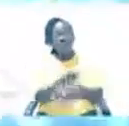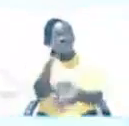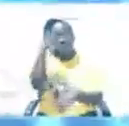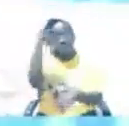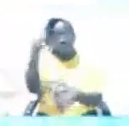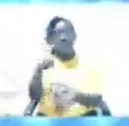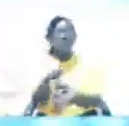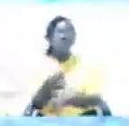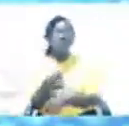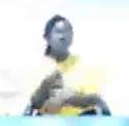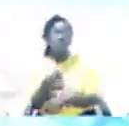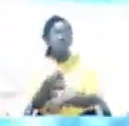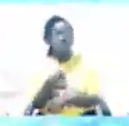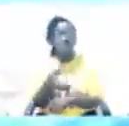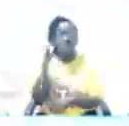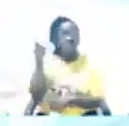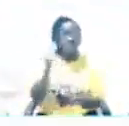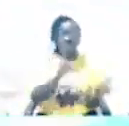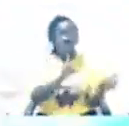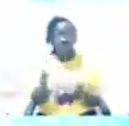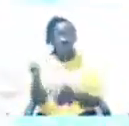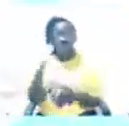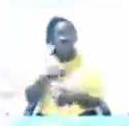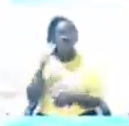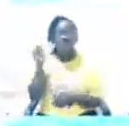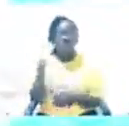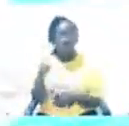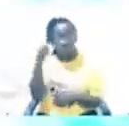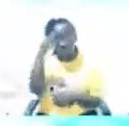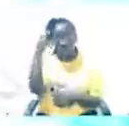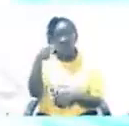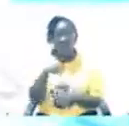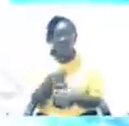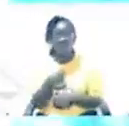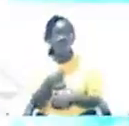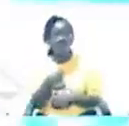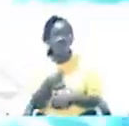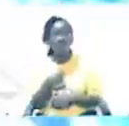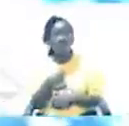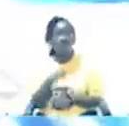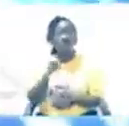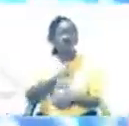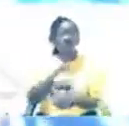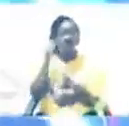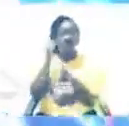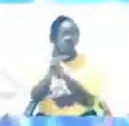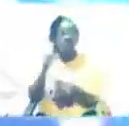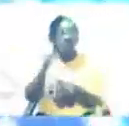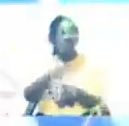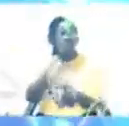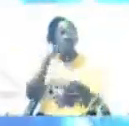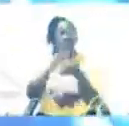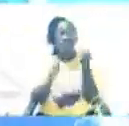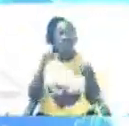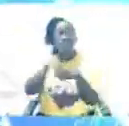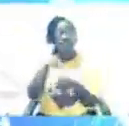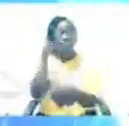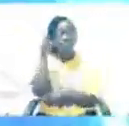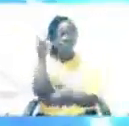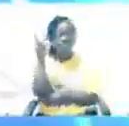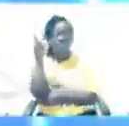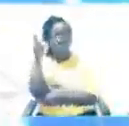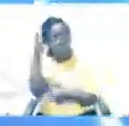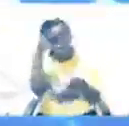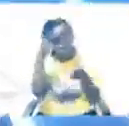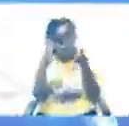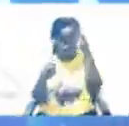a rock for me. Thank you, Jesus. He does my needs for me. I put my trust in